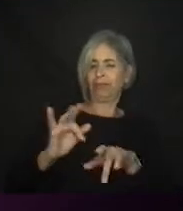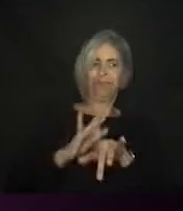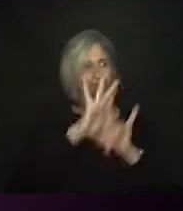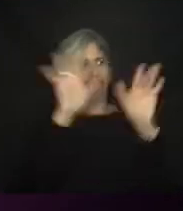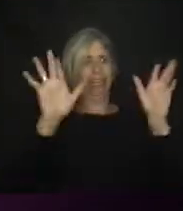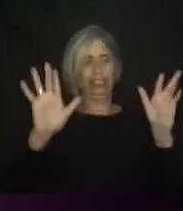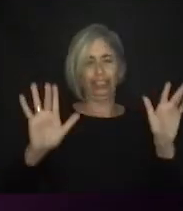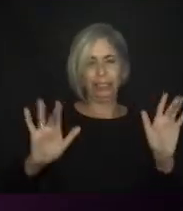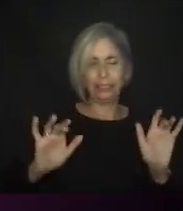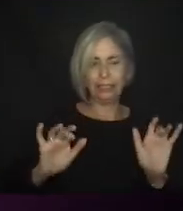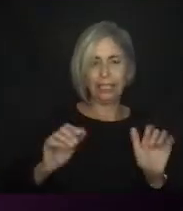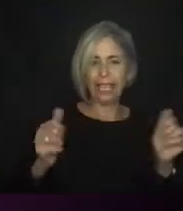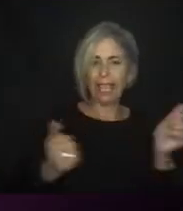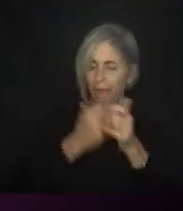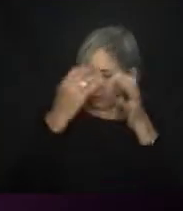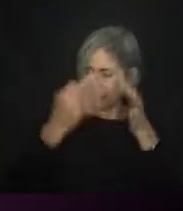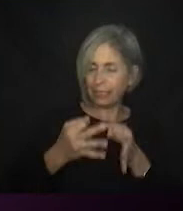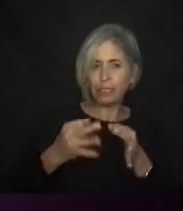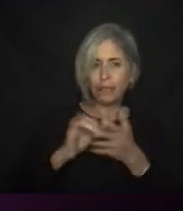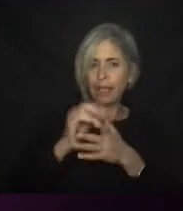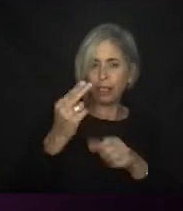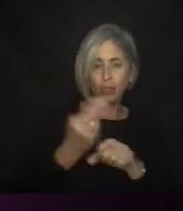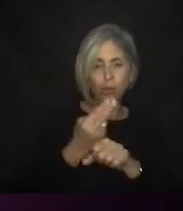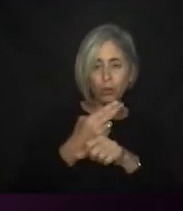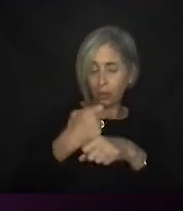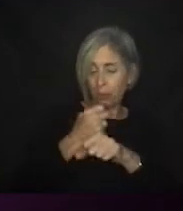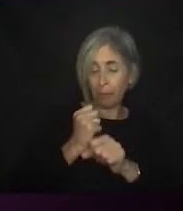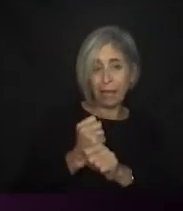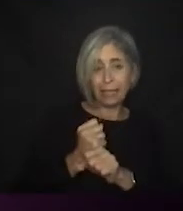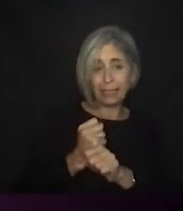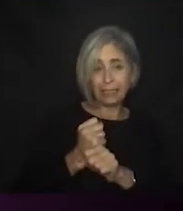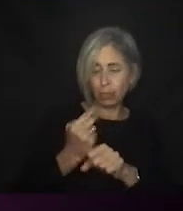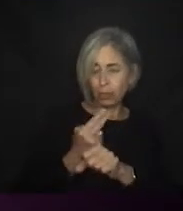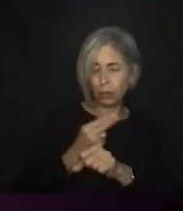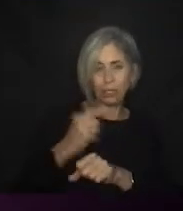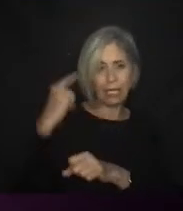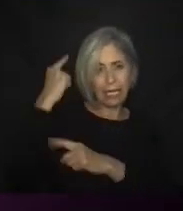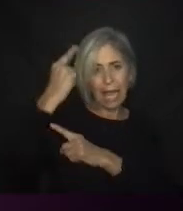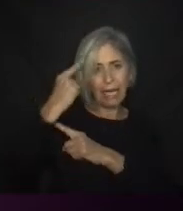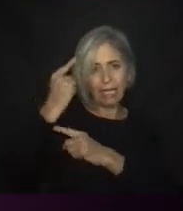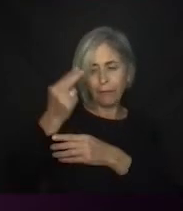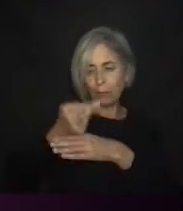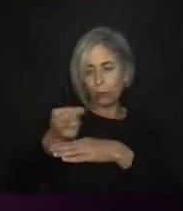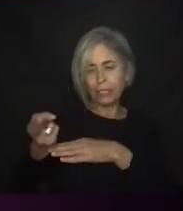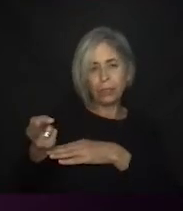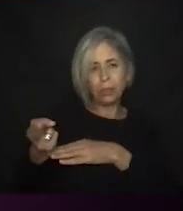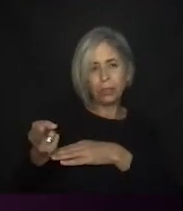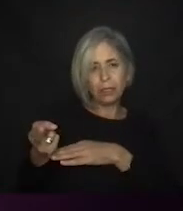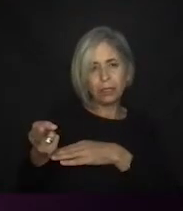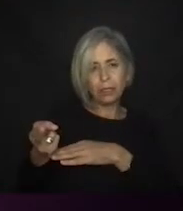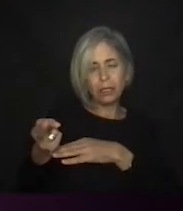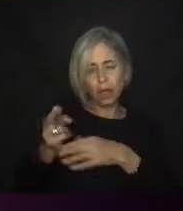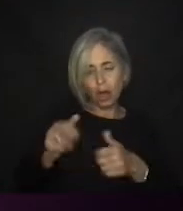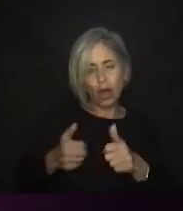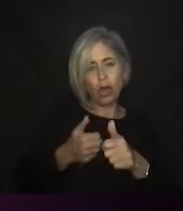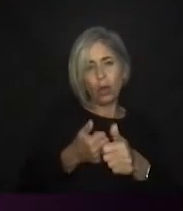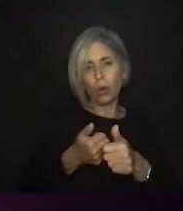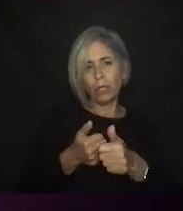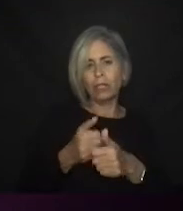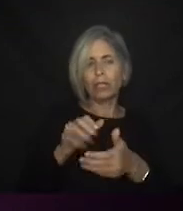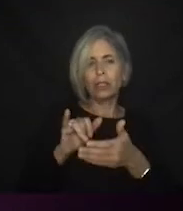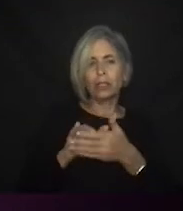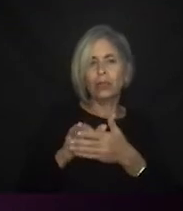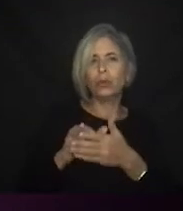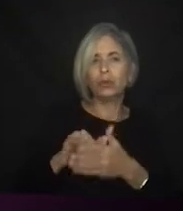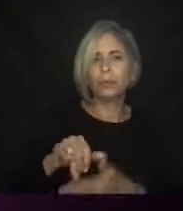flashy. Every decision that your user makes uses cognitive resources. According to Kathy